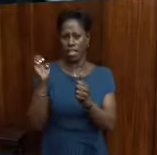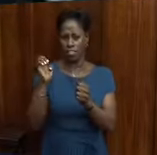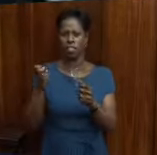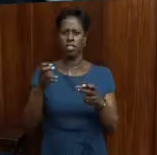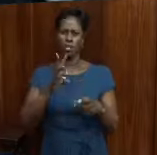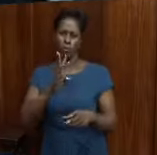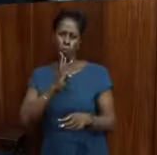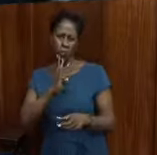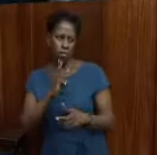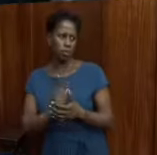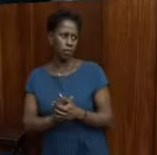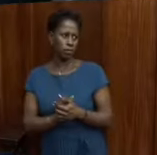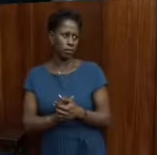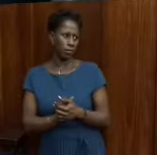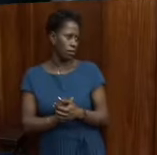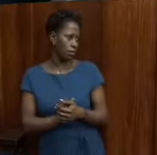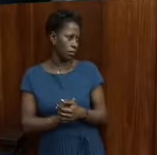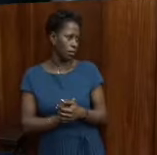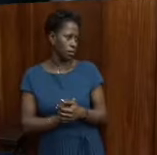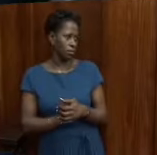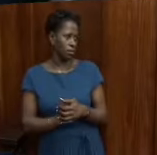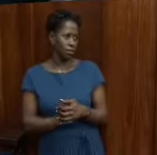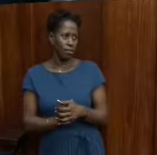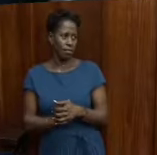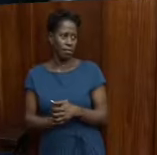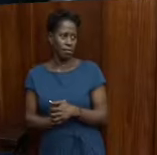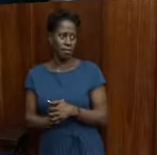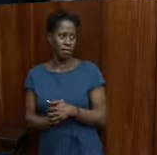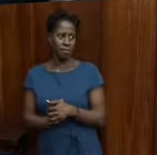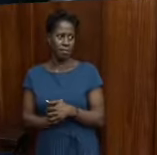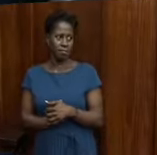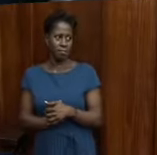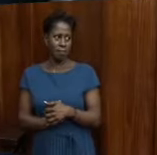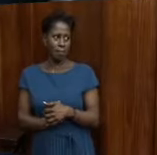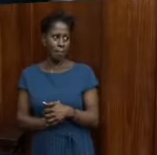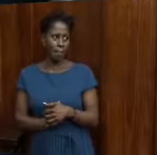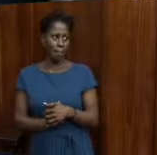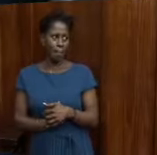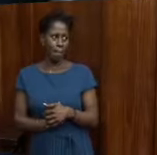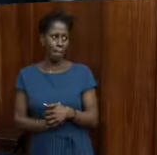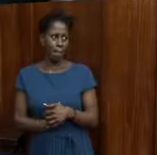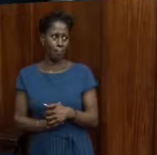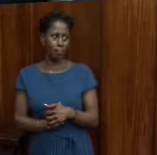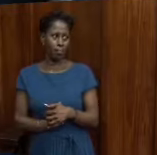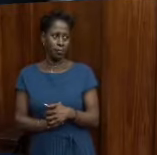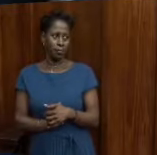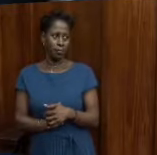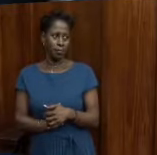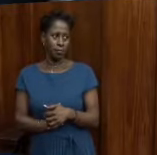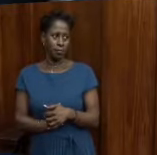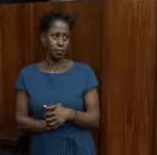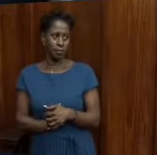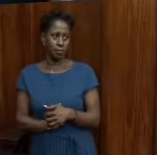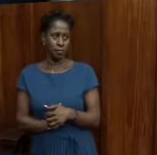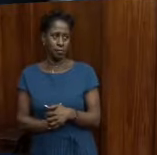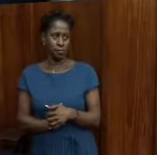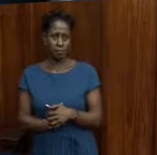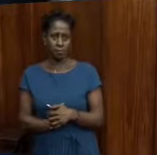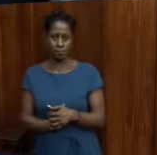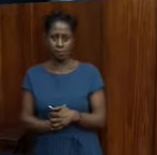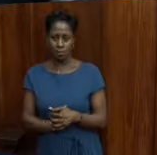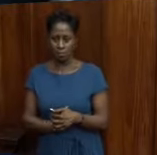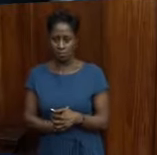sector by improving water and wastewater management through innovative solutions. Identifying responsible tourism opportunities